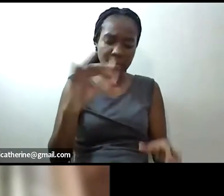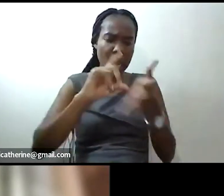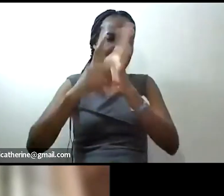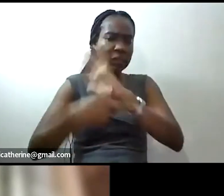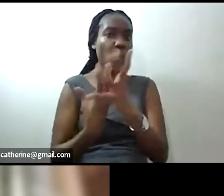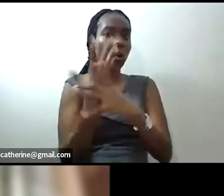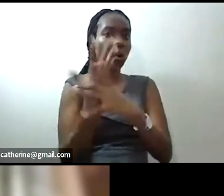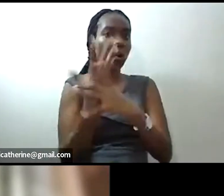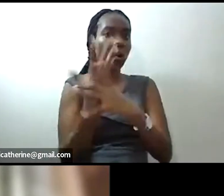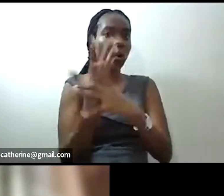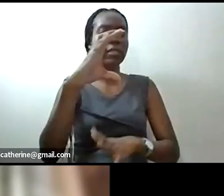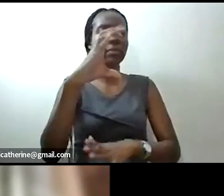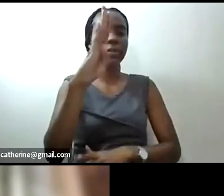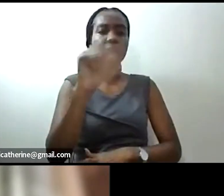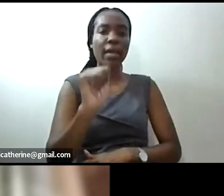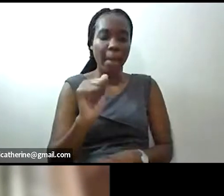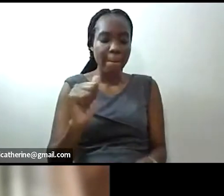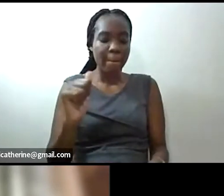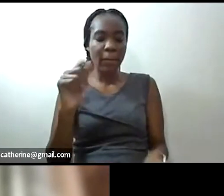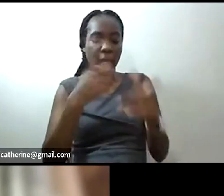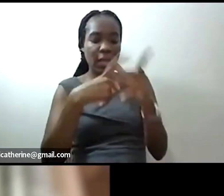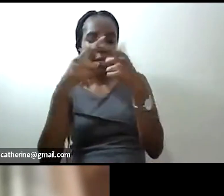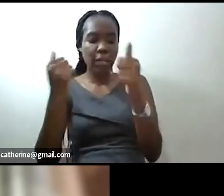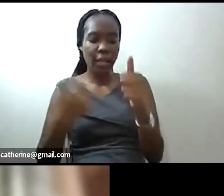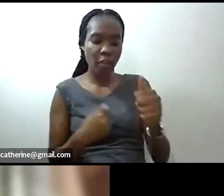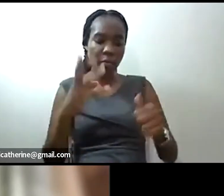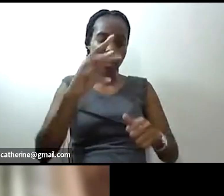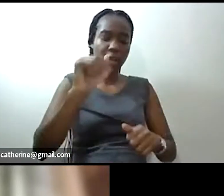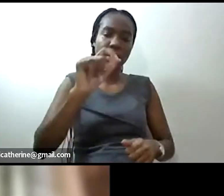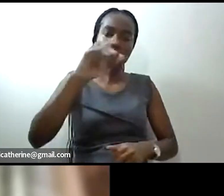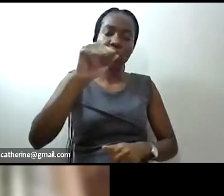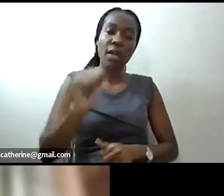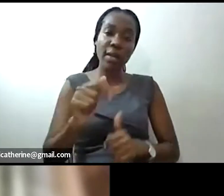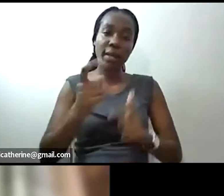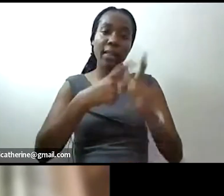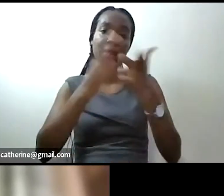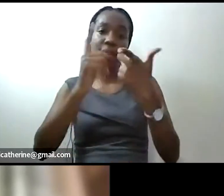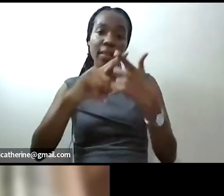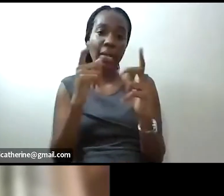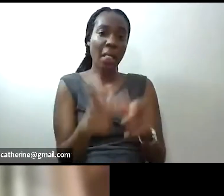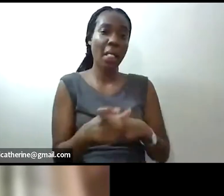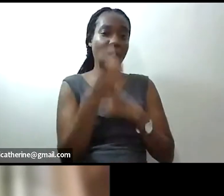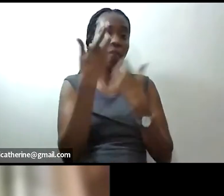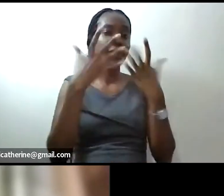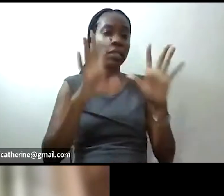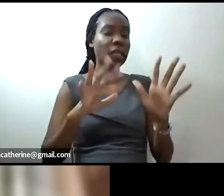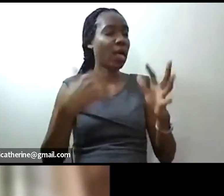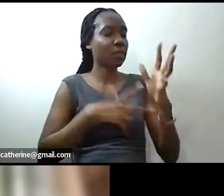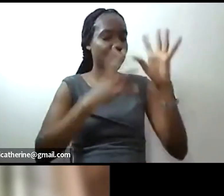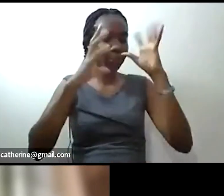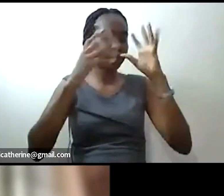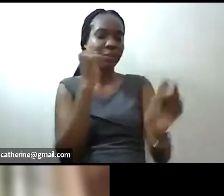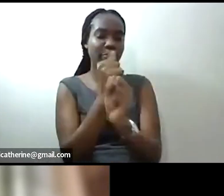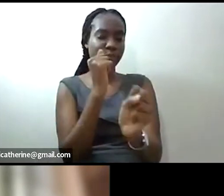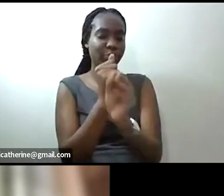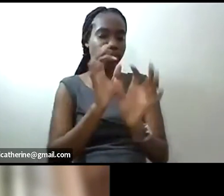advisors in that merger, and we were awarded for a job well done. We also do valuations of companies. If you have